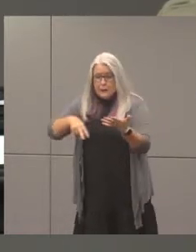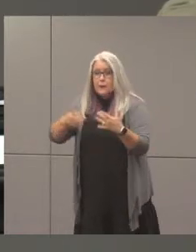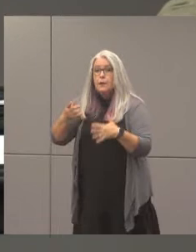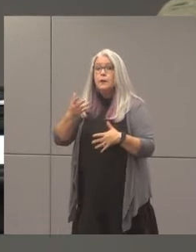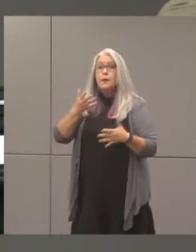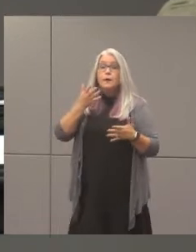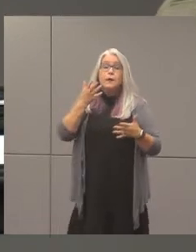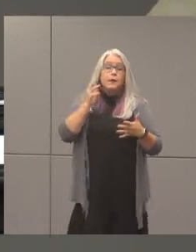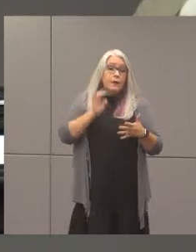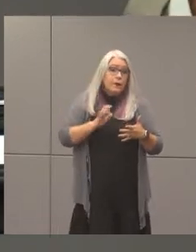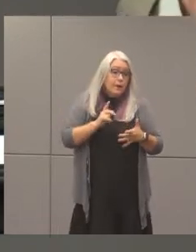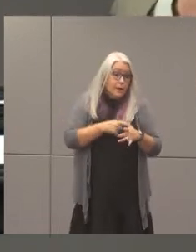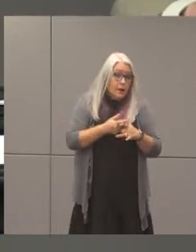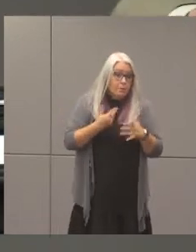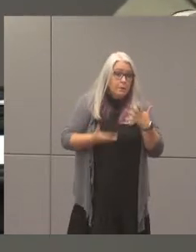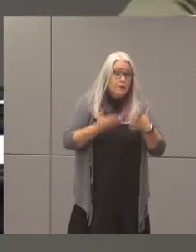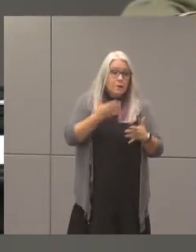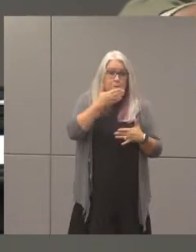we're going through right now.